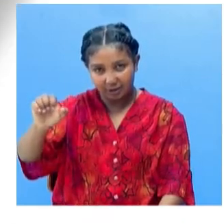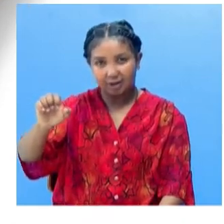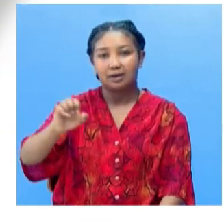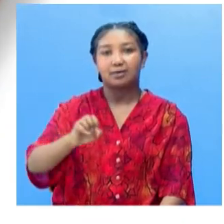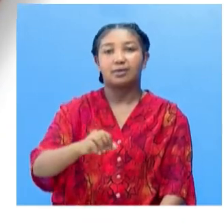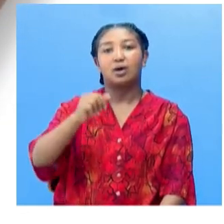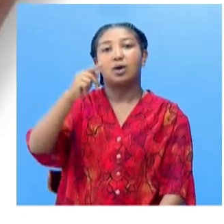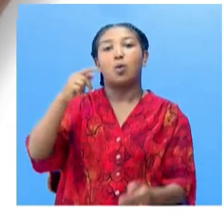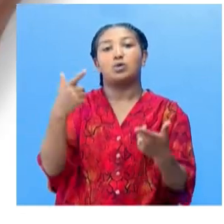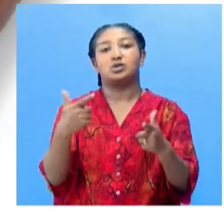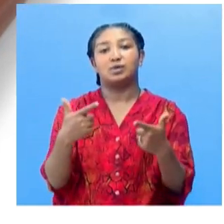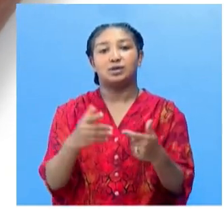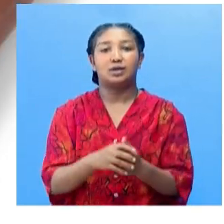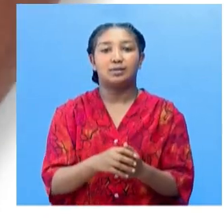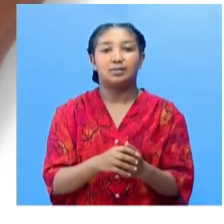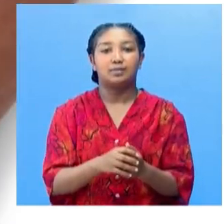type 1,